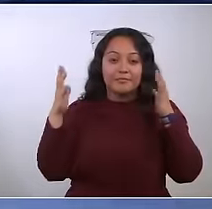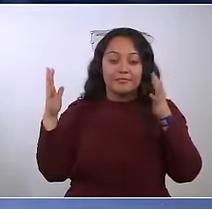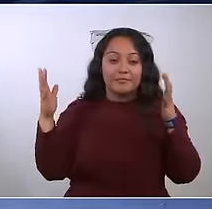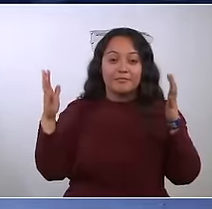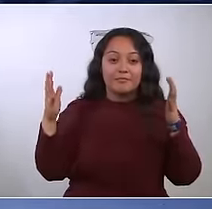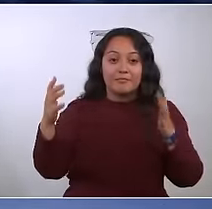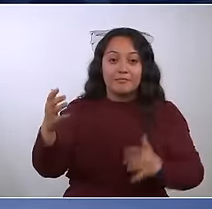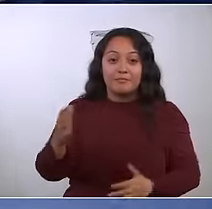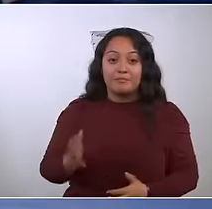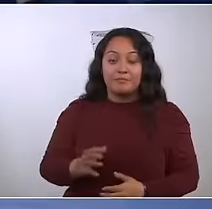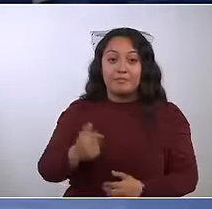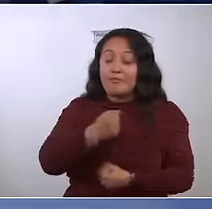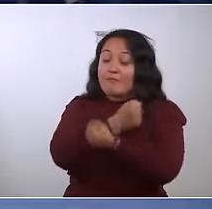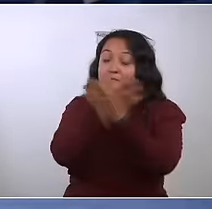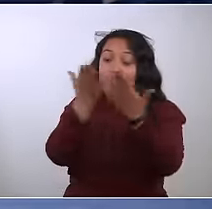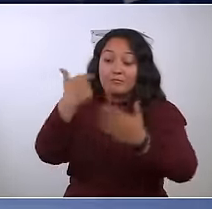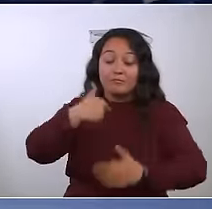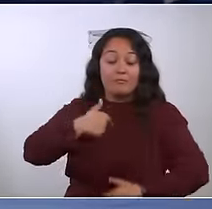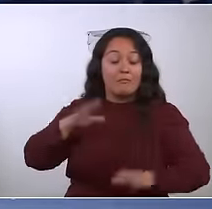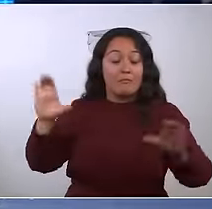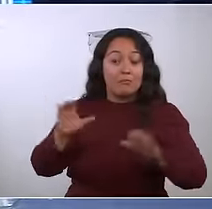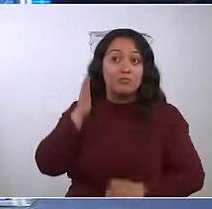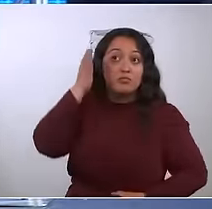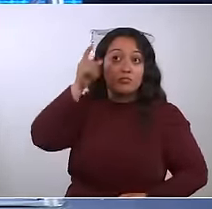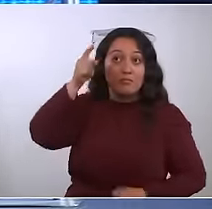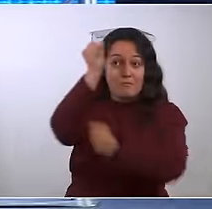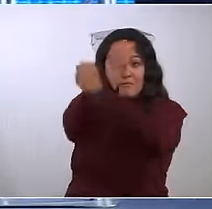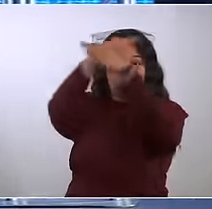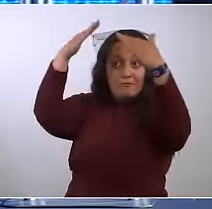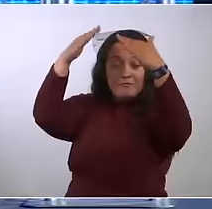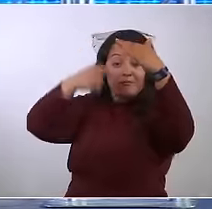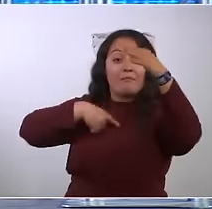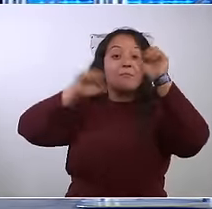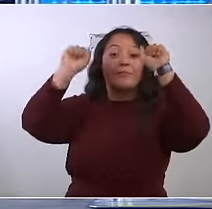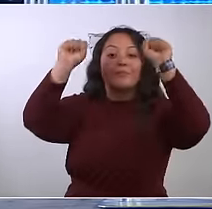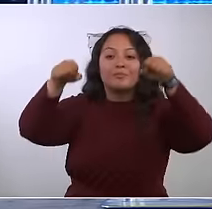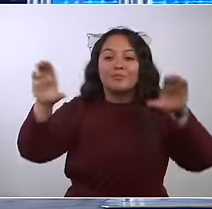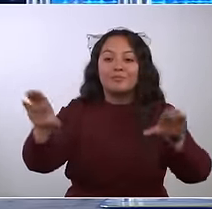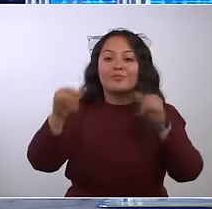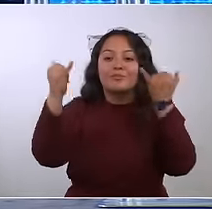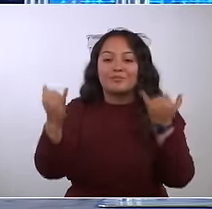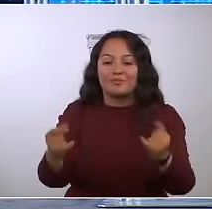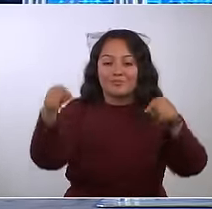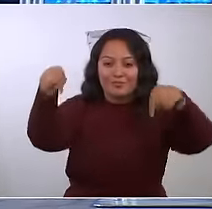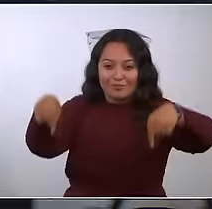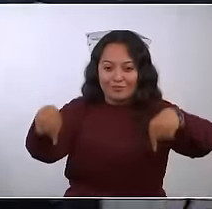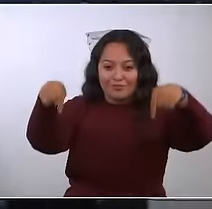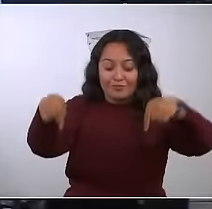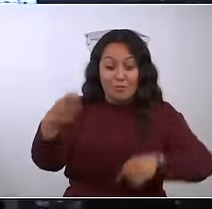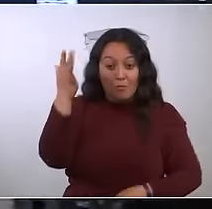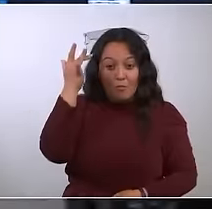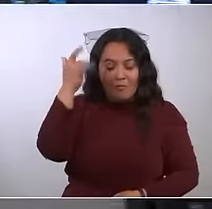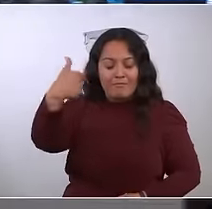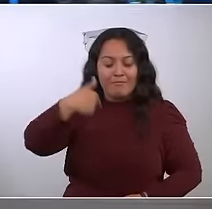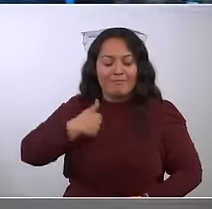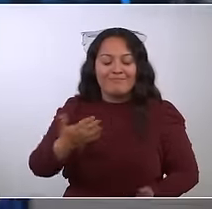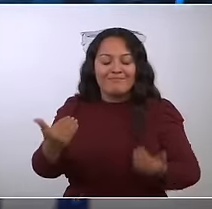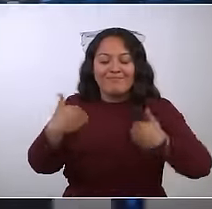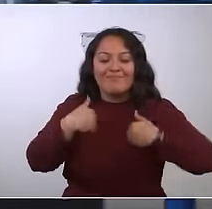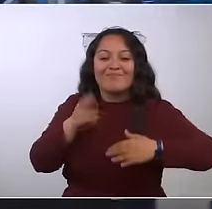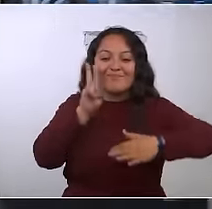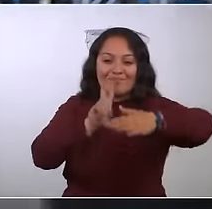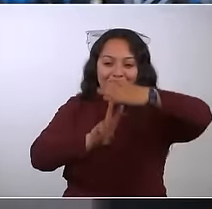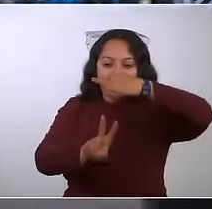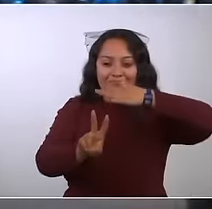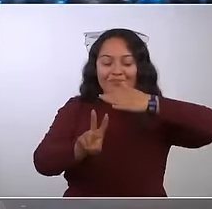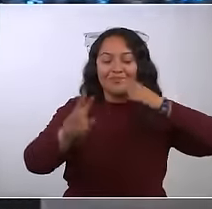Lo que voy a hacer allá, what I'm going to do there, voy a hacer ahora, I'm going to do it right here. Porque yo tengo misión. Because I have vision.